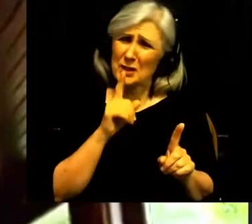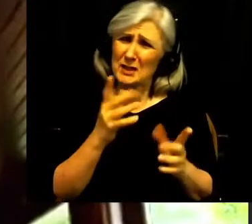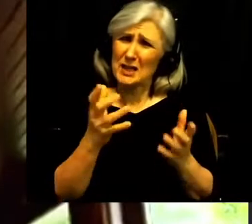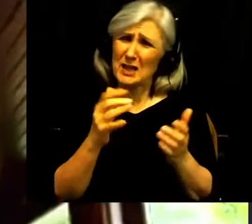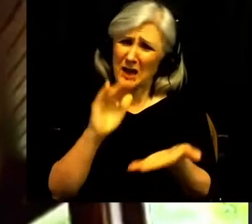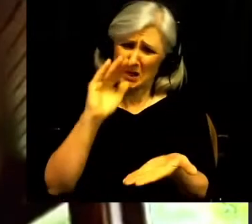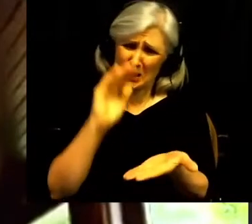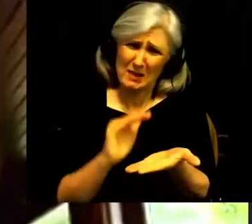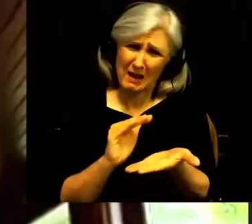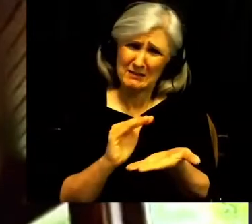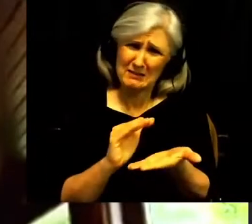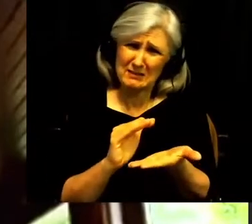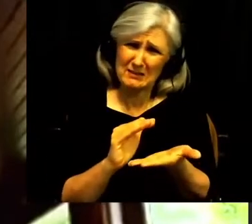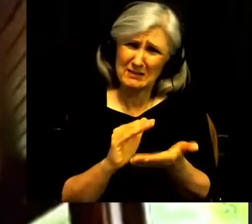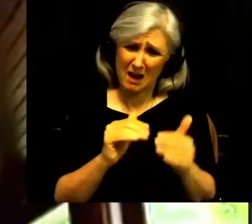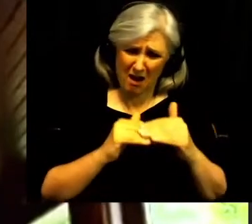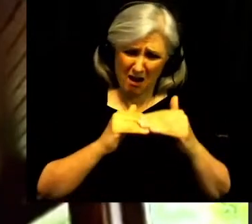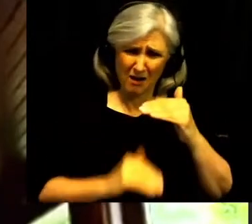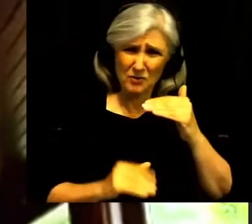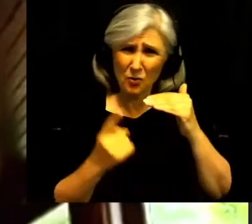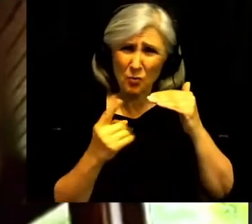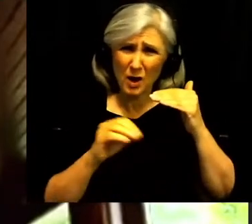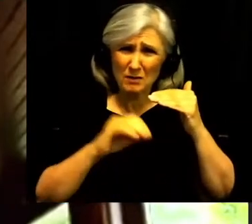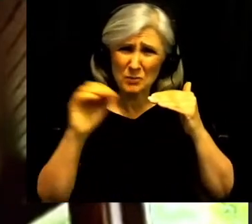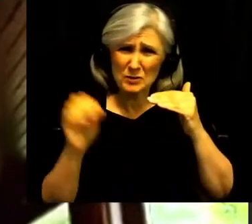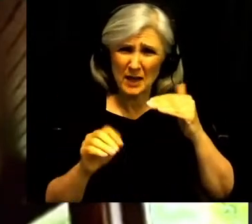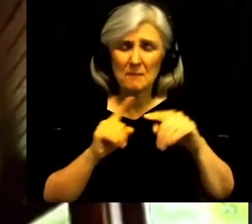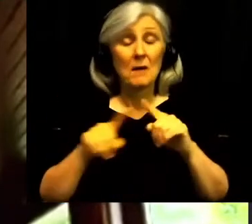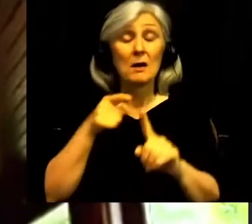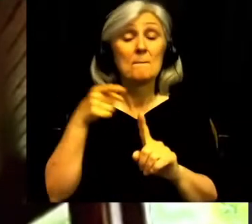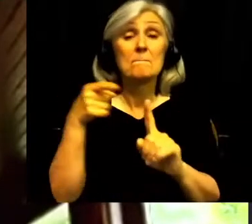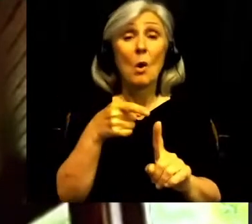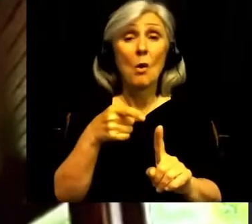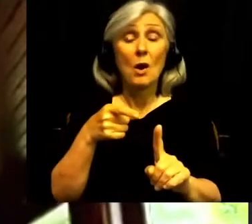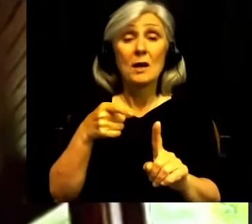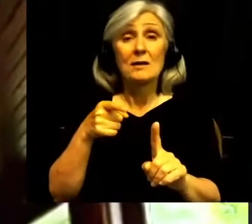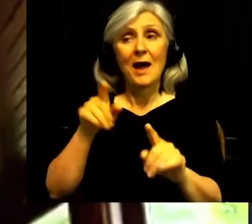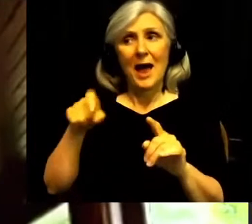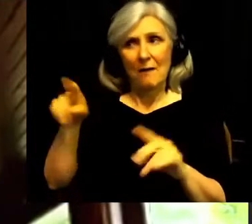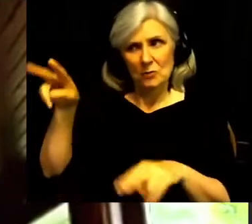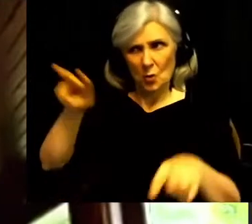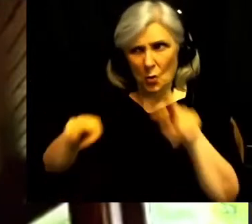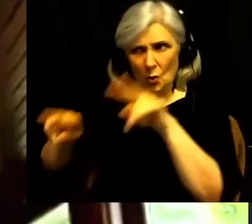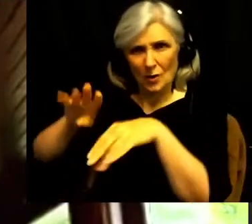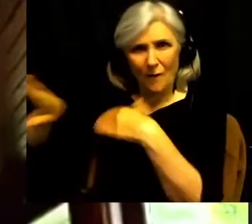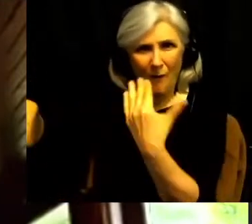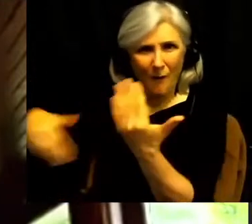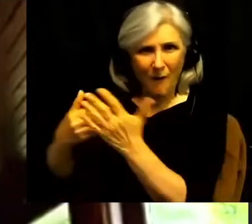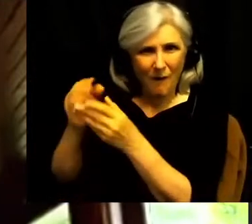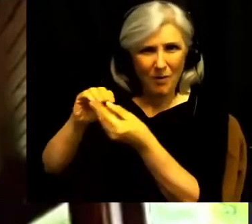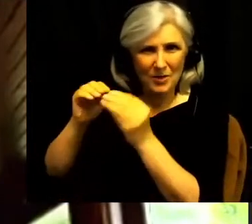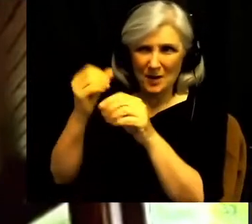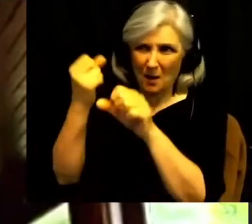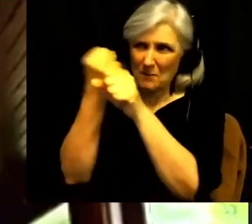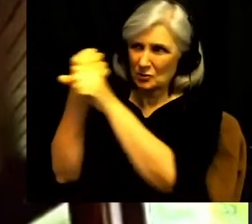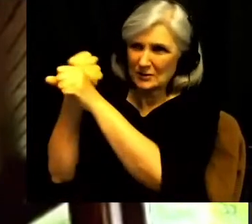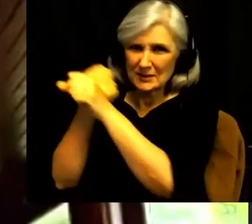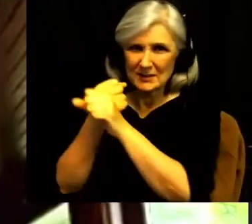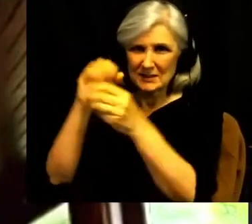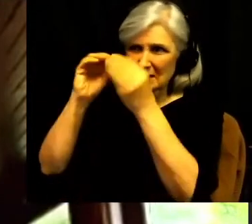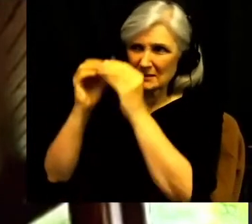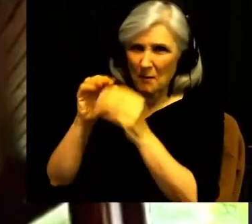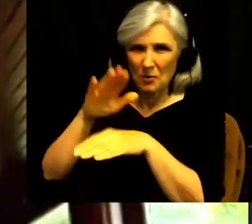of these things together that tell the complete story. And I think it's good to have goals. And I think our goals are to have low